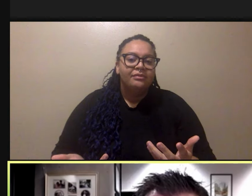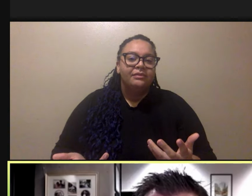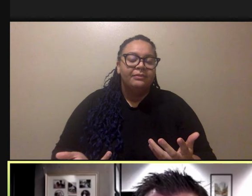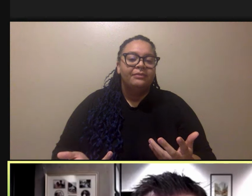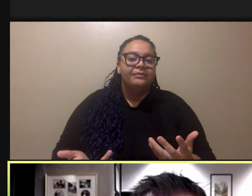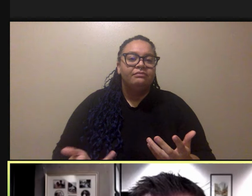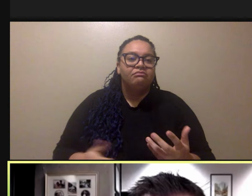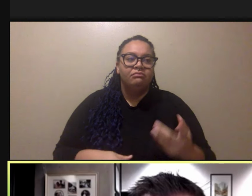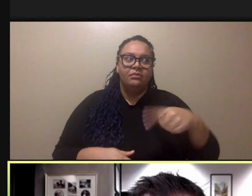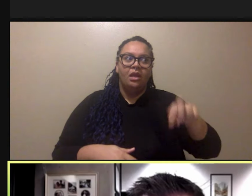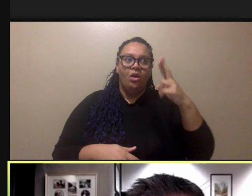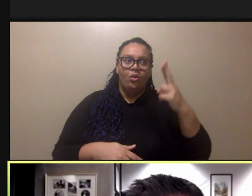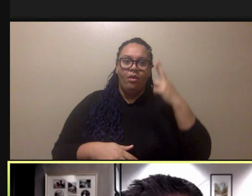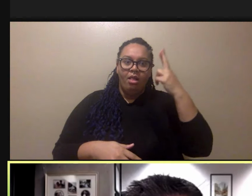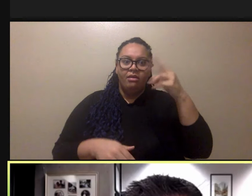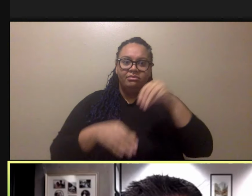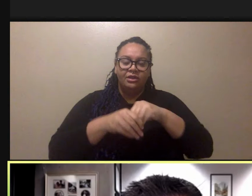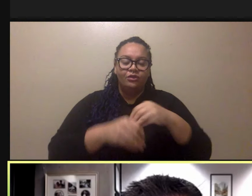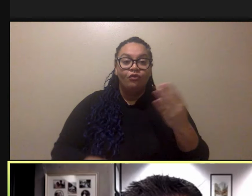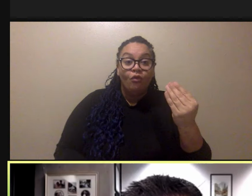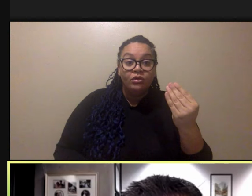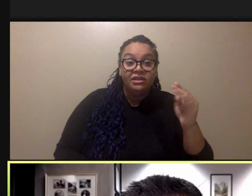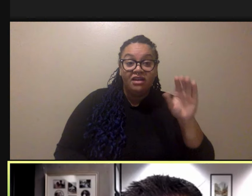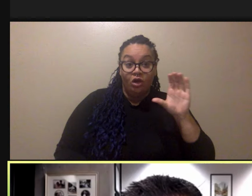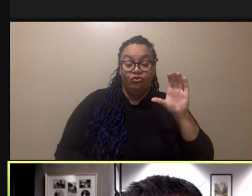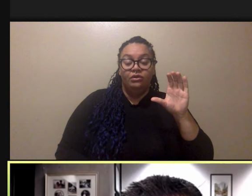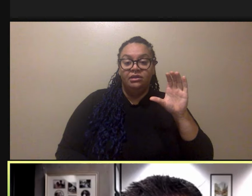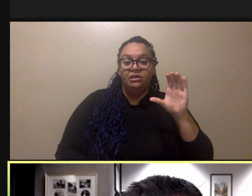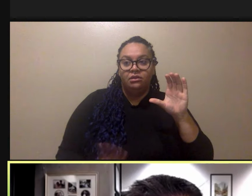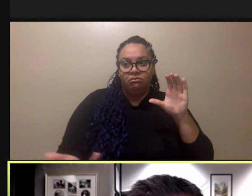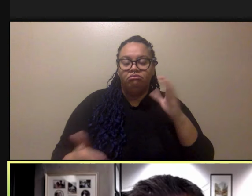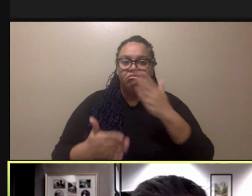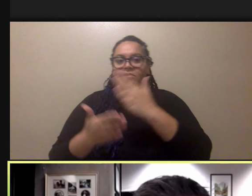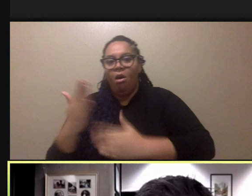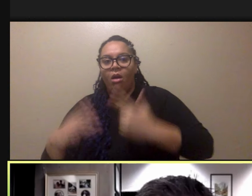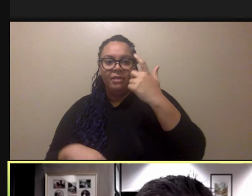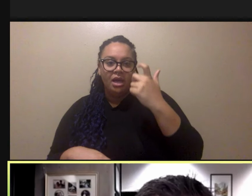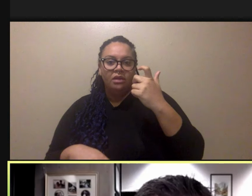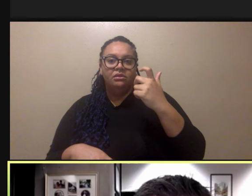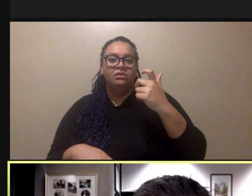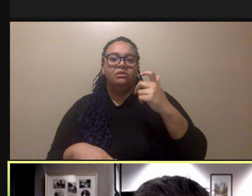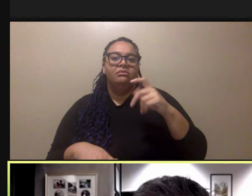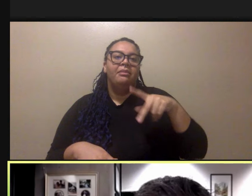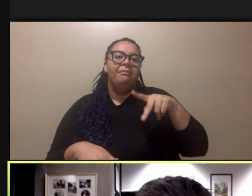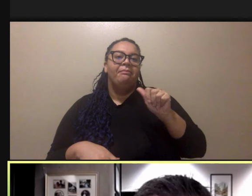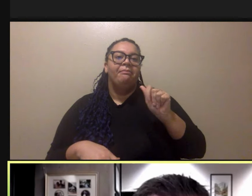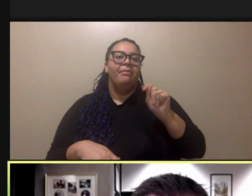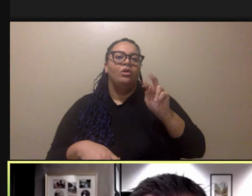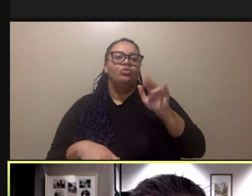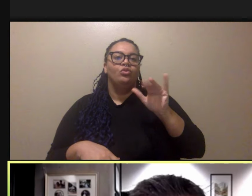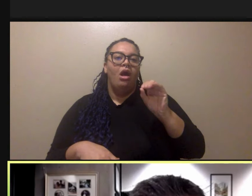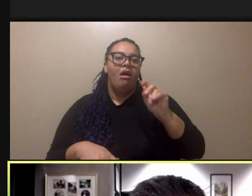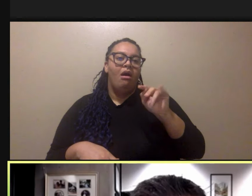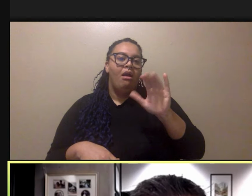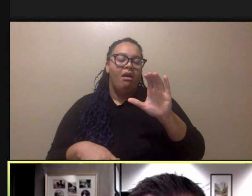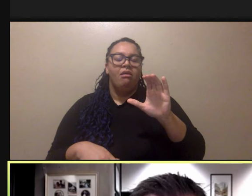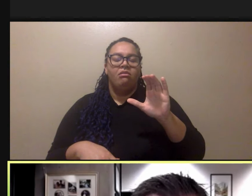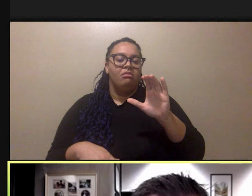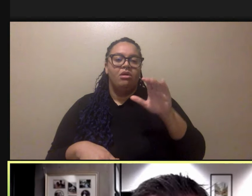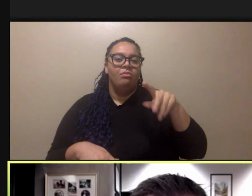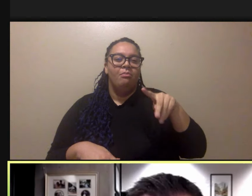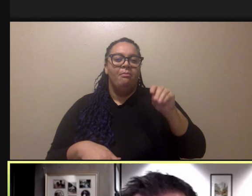what they discovered in the 1400s, in part because of the patronage of one of the princes of Portugal, a guy named